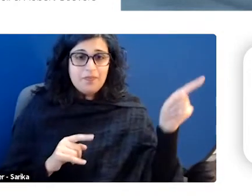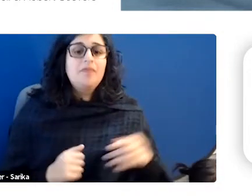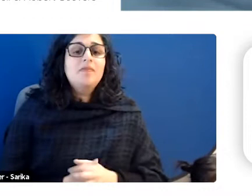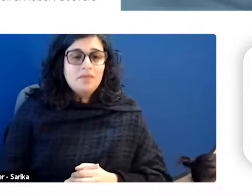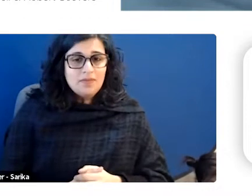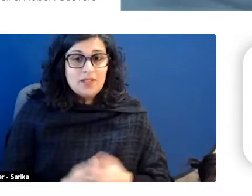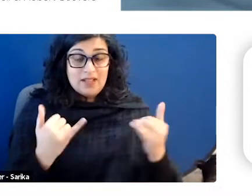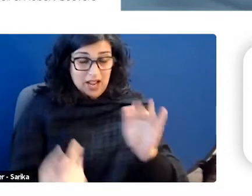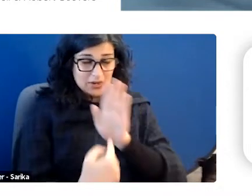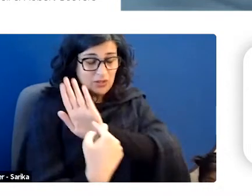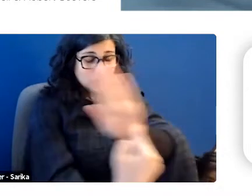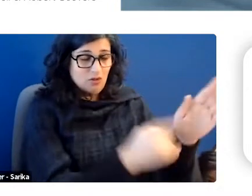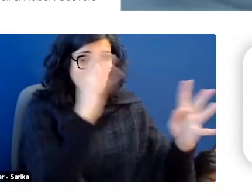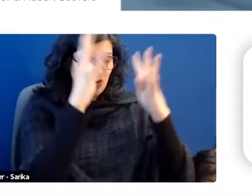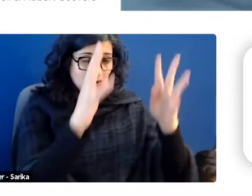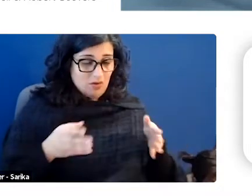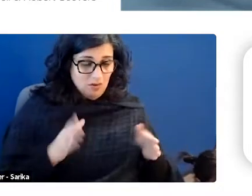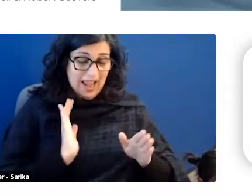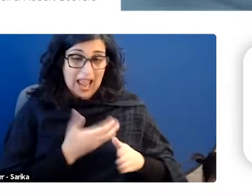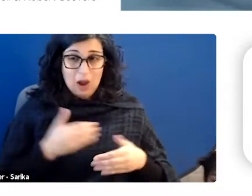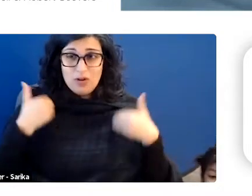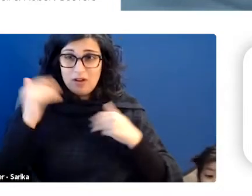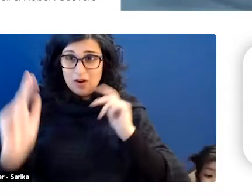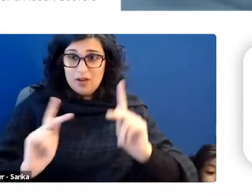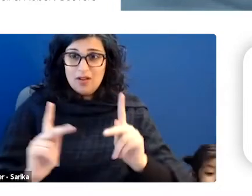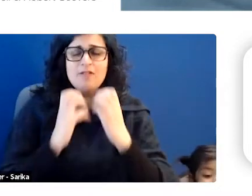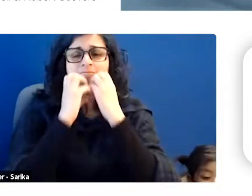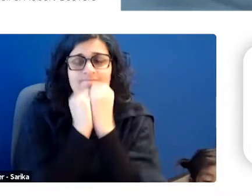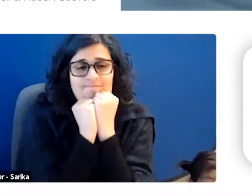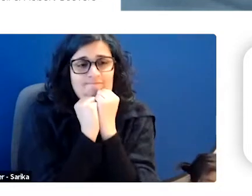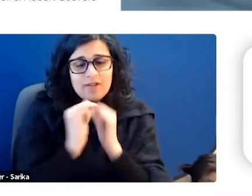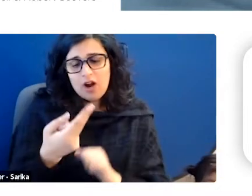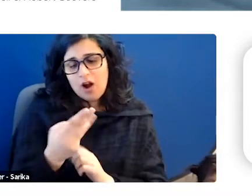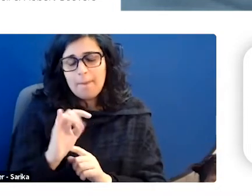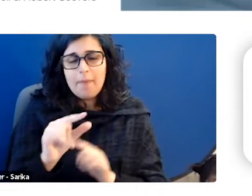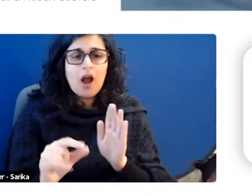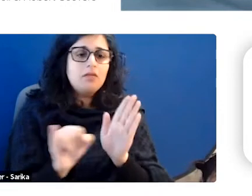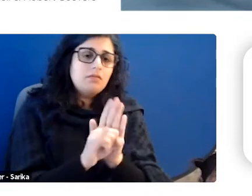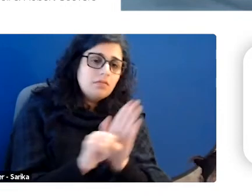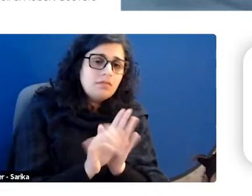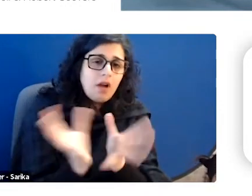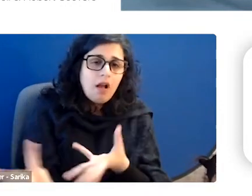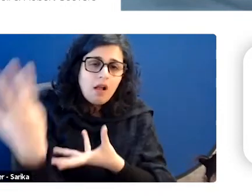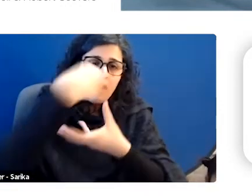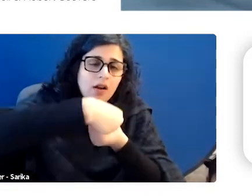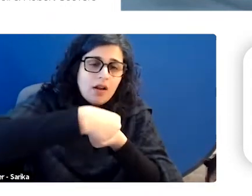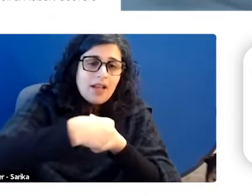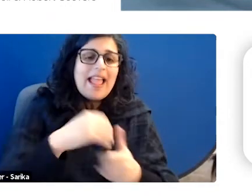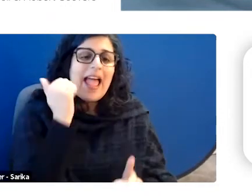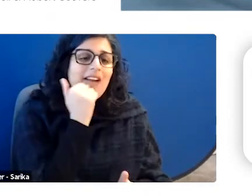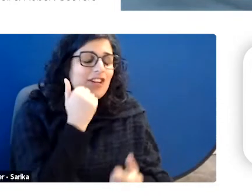creative ways in which our youth is embracing their Hmong identity by adding Hmong prints into their everyday